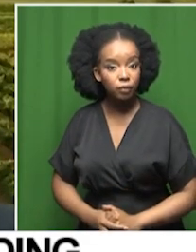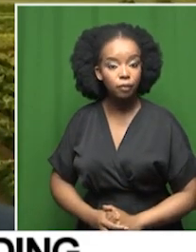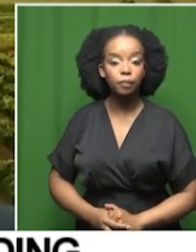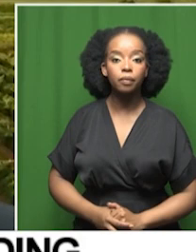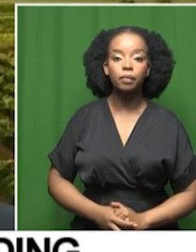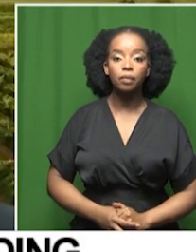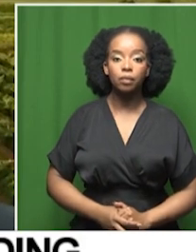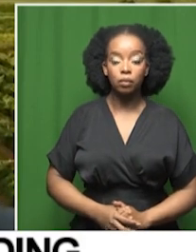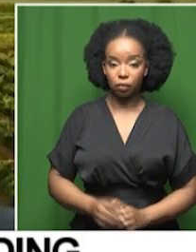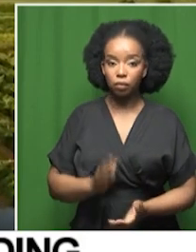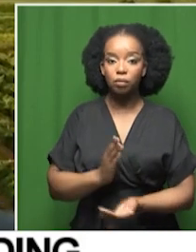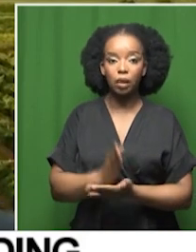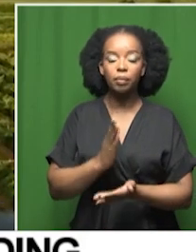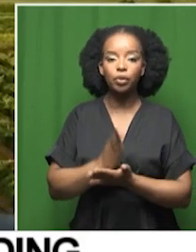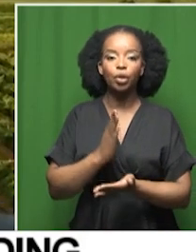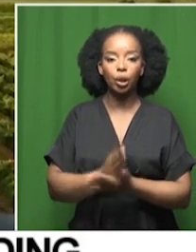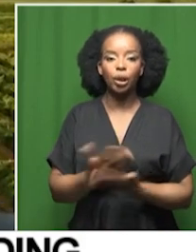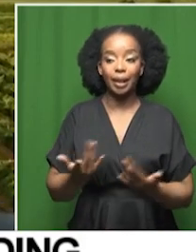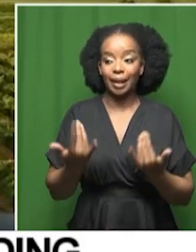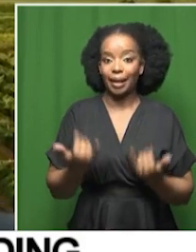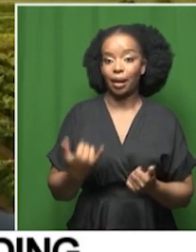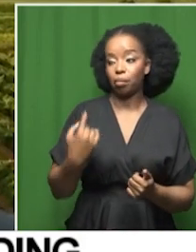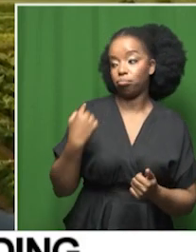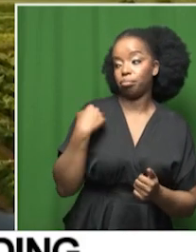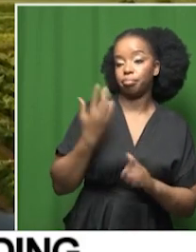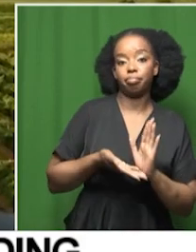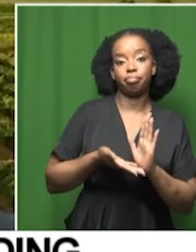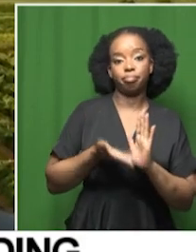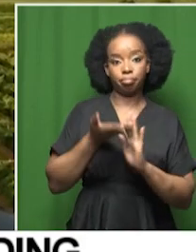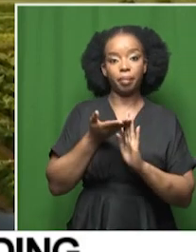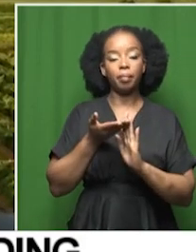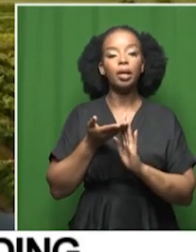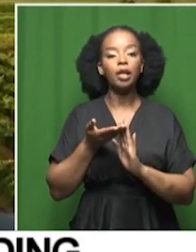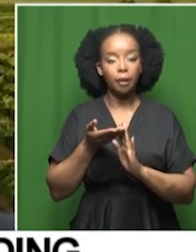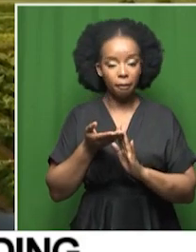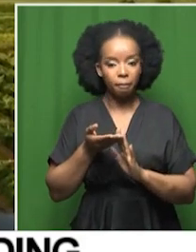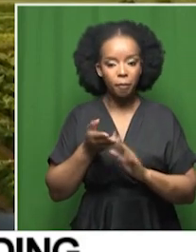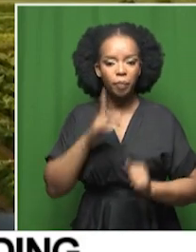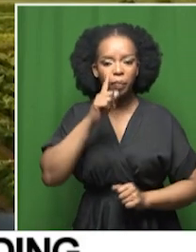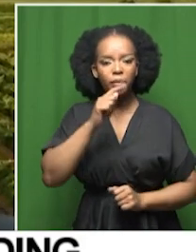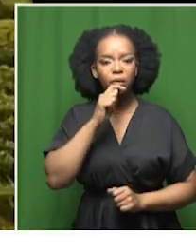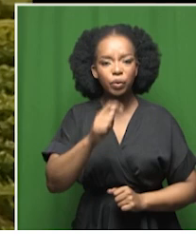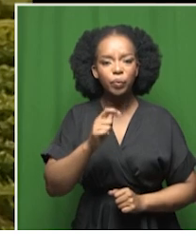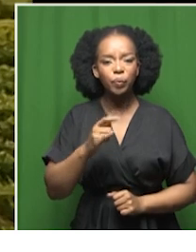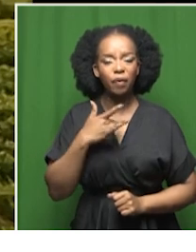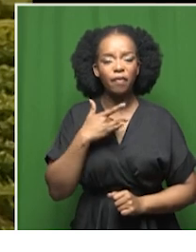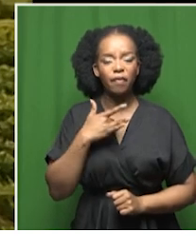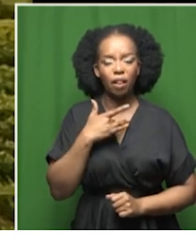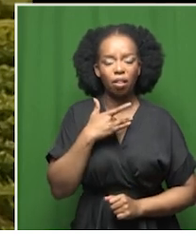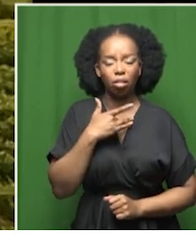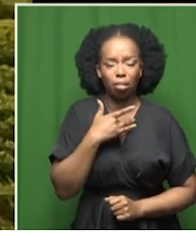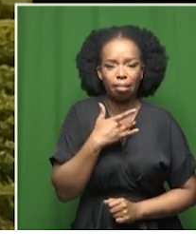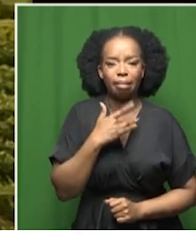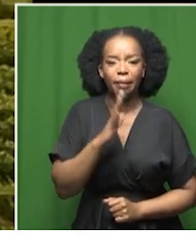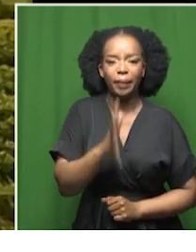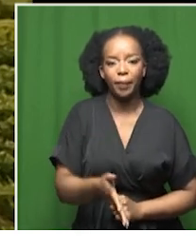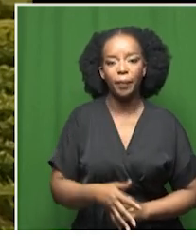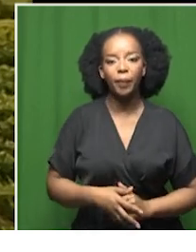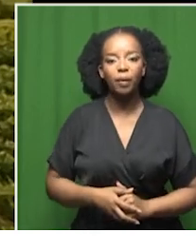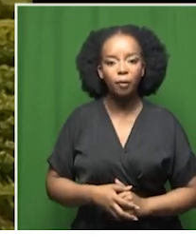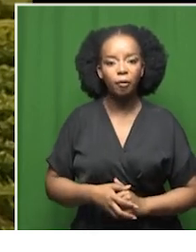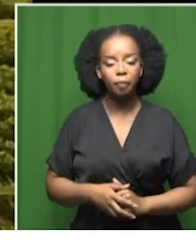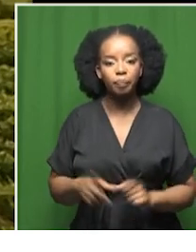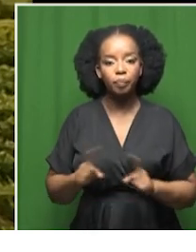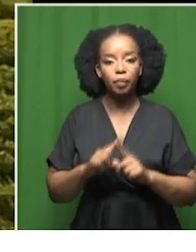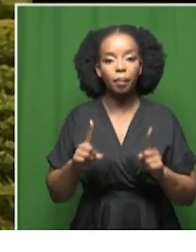Absolutely. I mean, the recent increase, I think, of course, it is a shock, and it will be felt. But that's been the trend for the